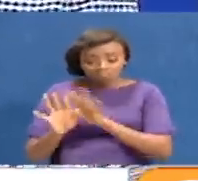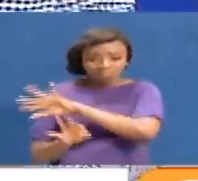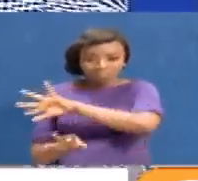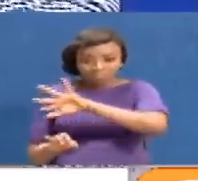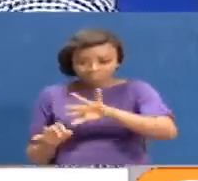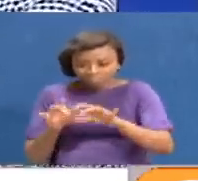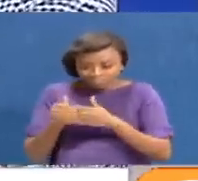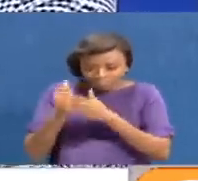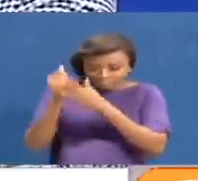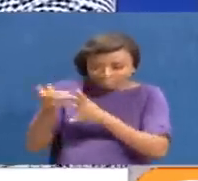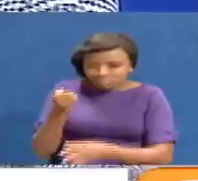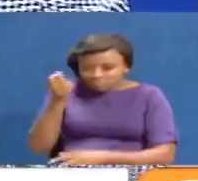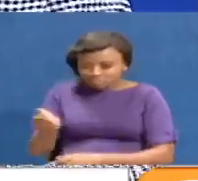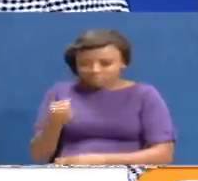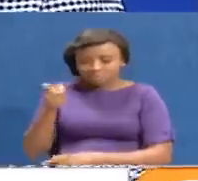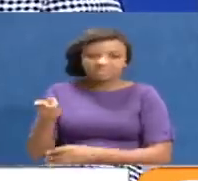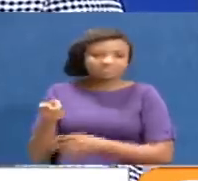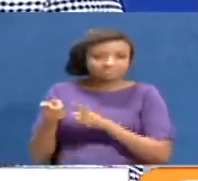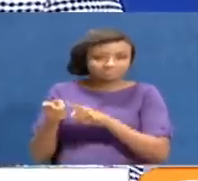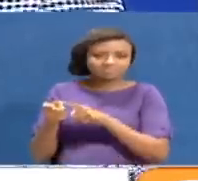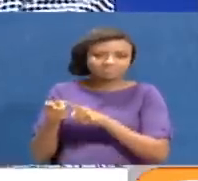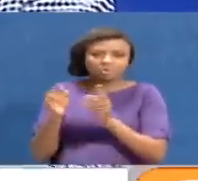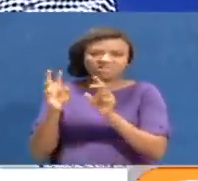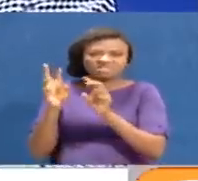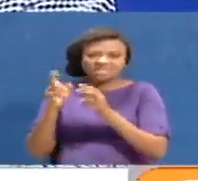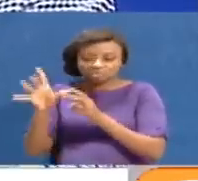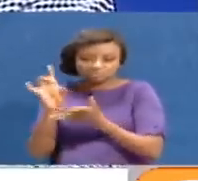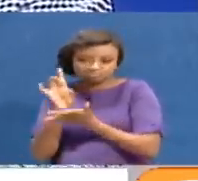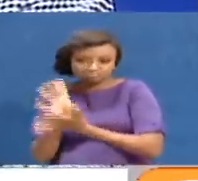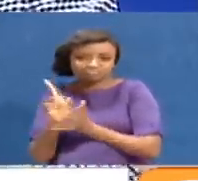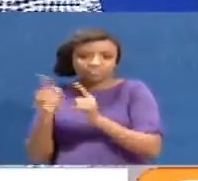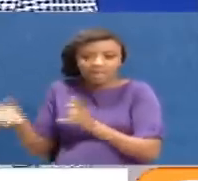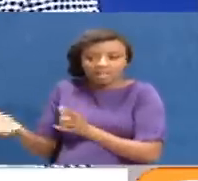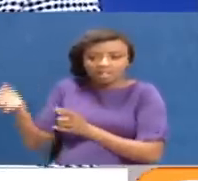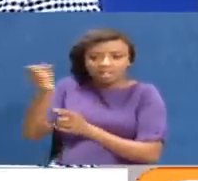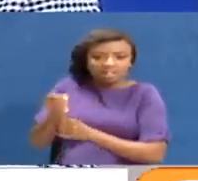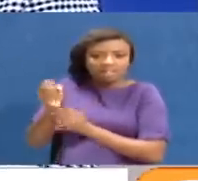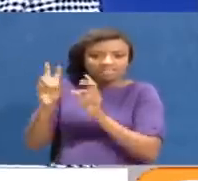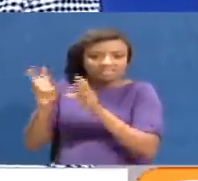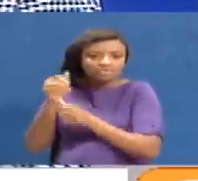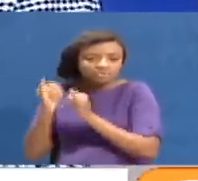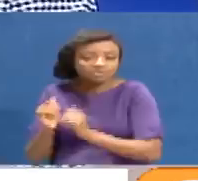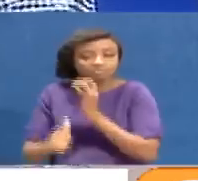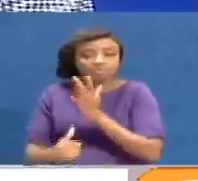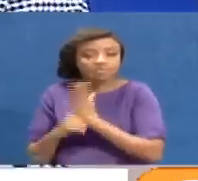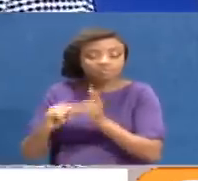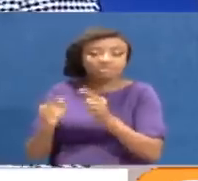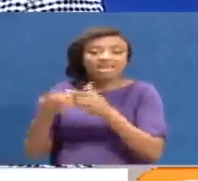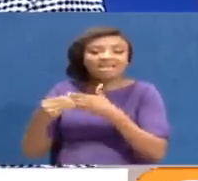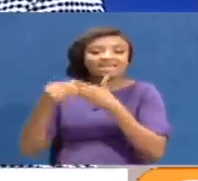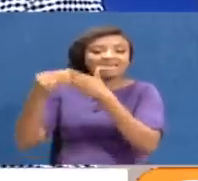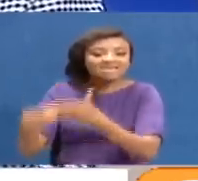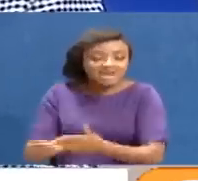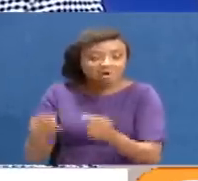goes and you have the leader of the official opposition, yeah. as we had before, with a shadow cabinet. Mm-hmm. So you then have the checks